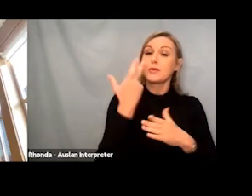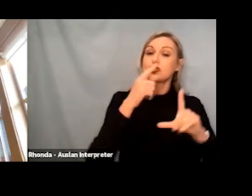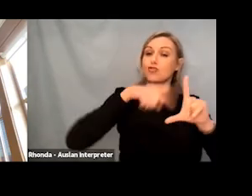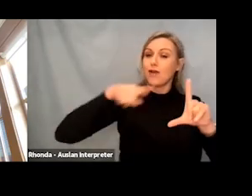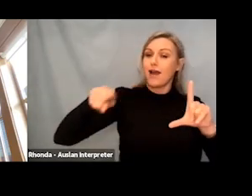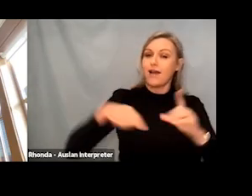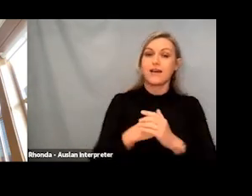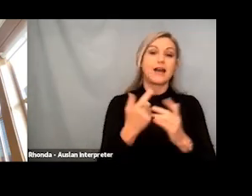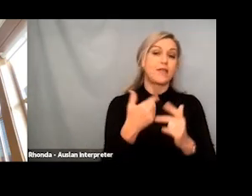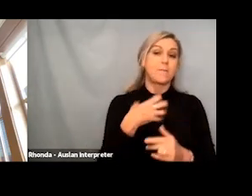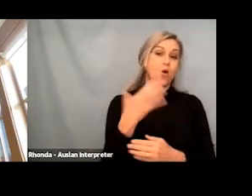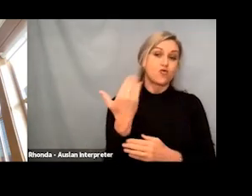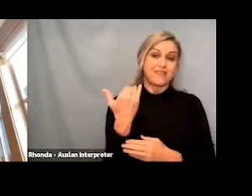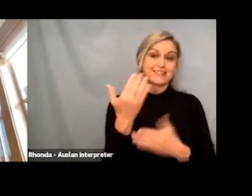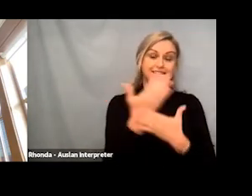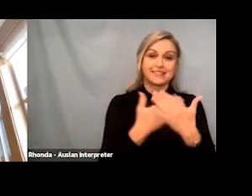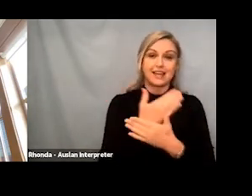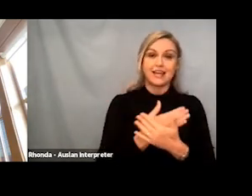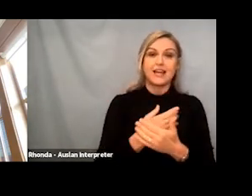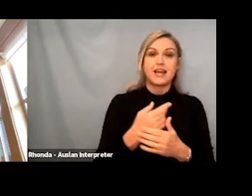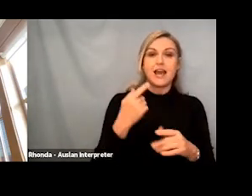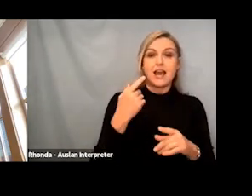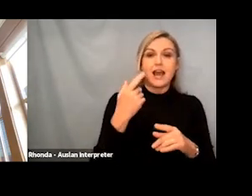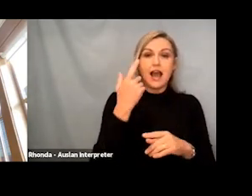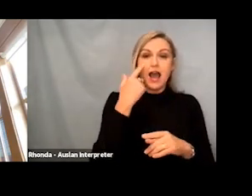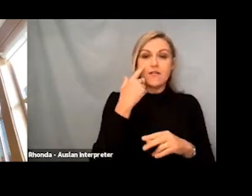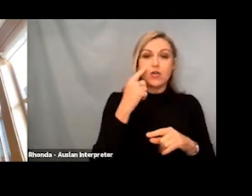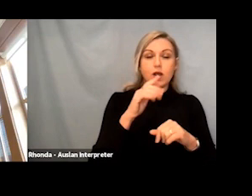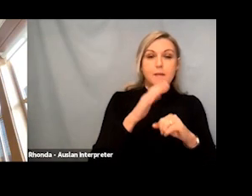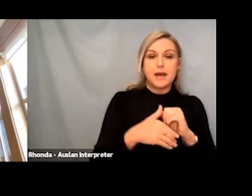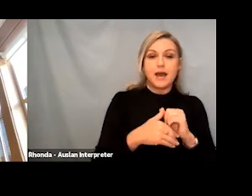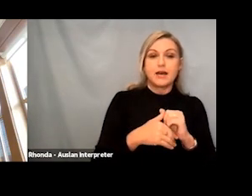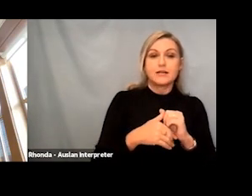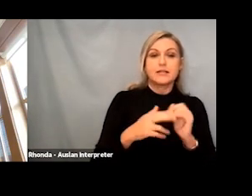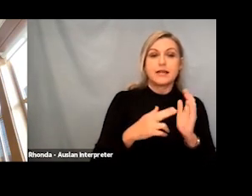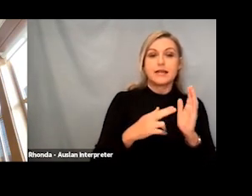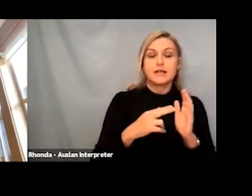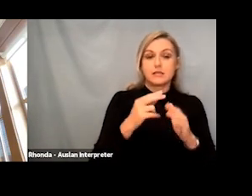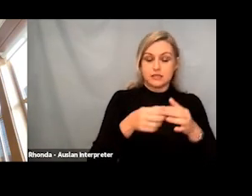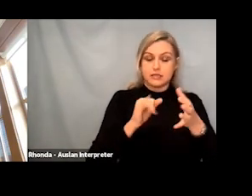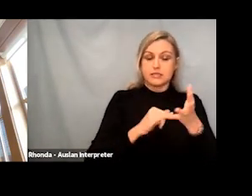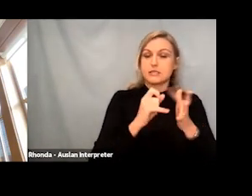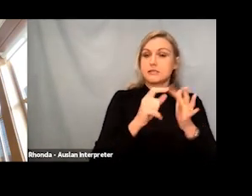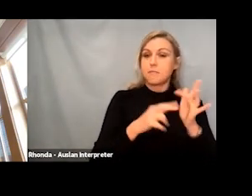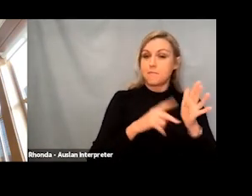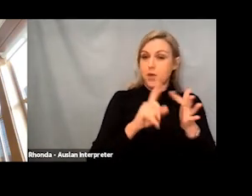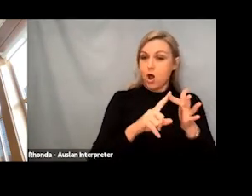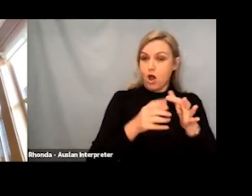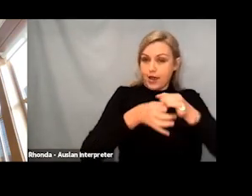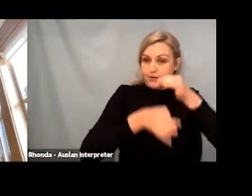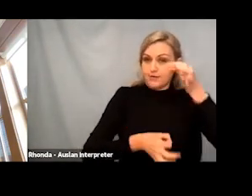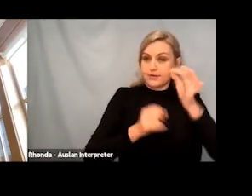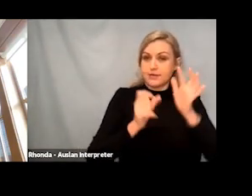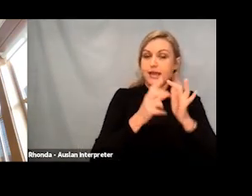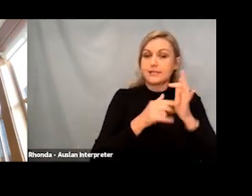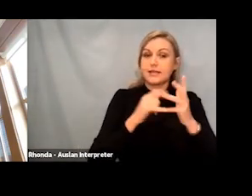study looking in vivo at spine density increases. And